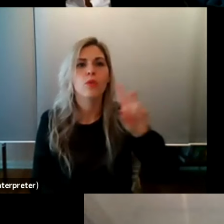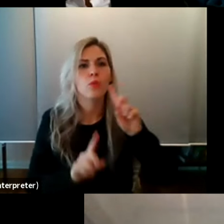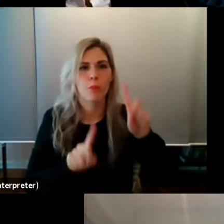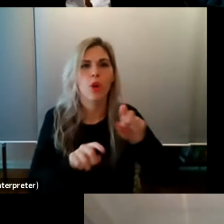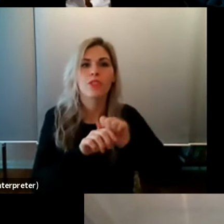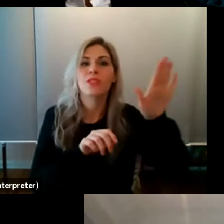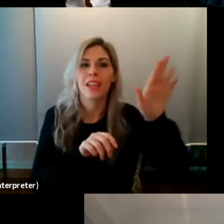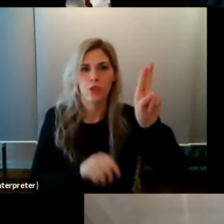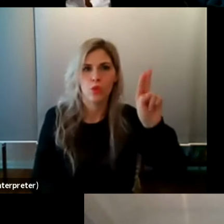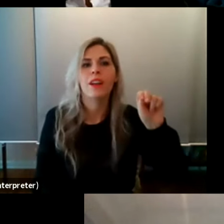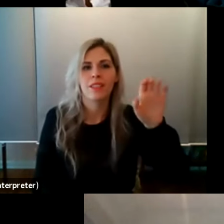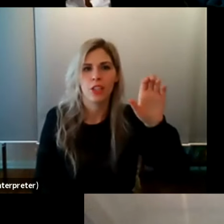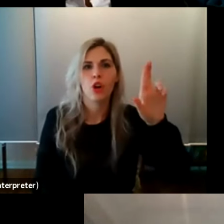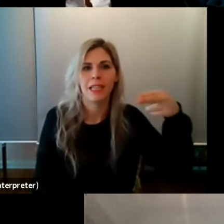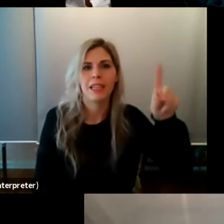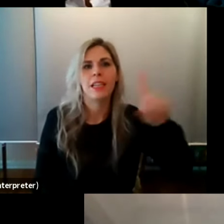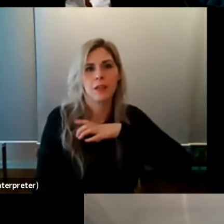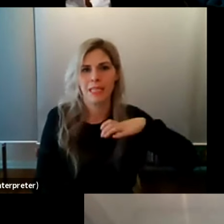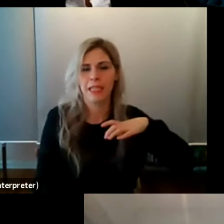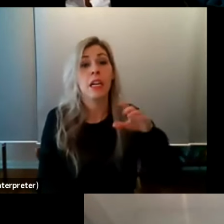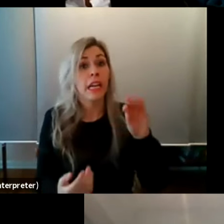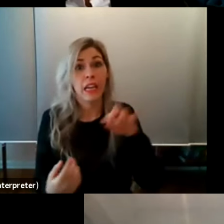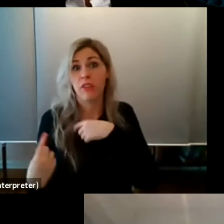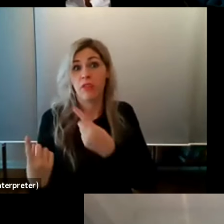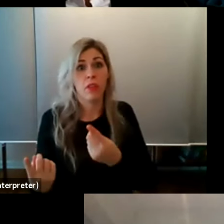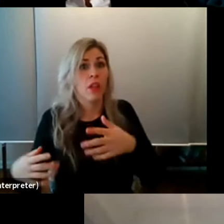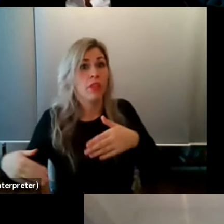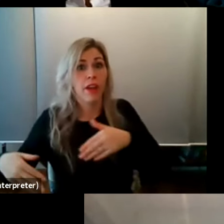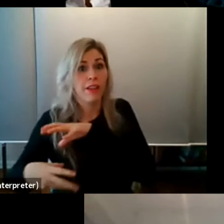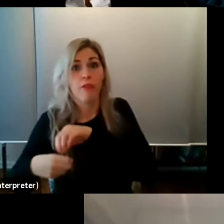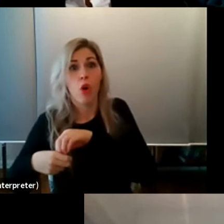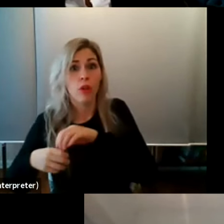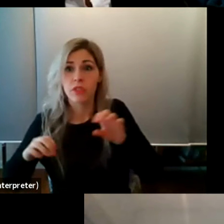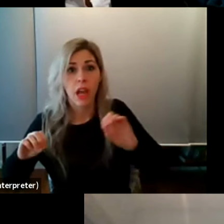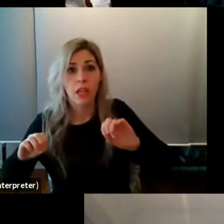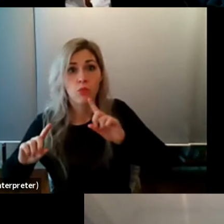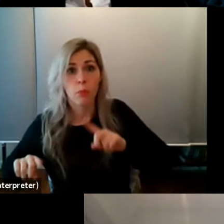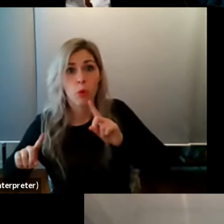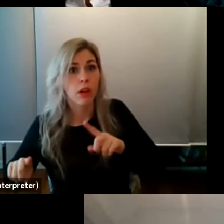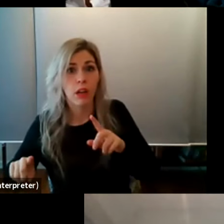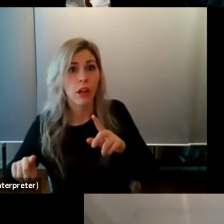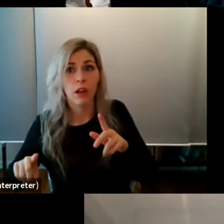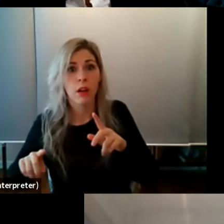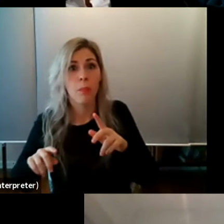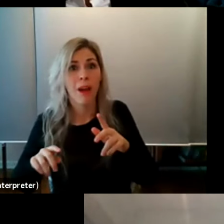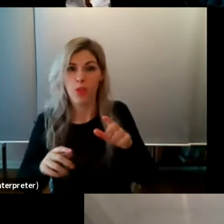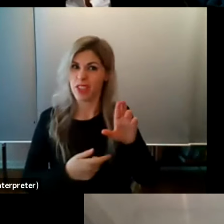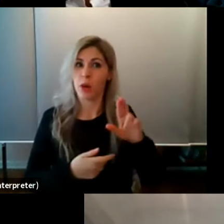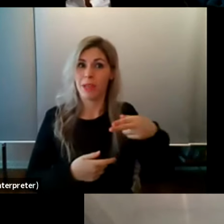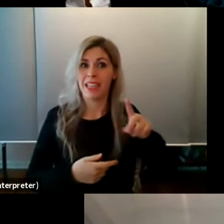organizations in case they have not been involved in any sort of like reporting about the implementation